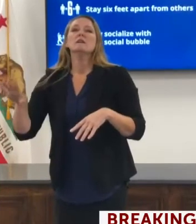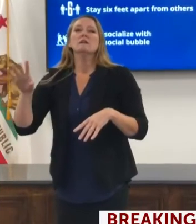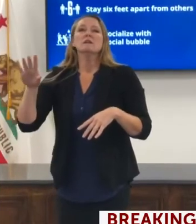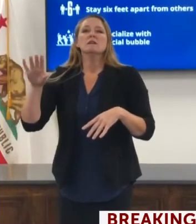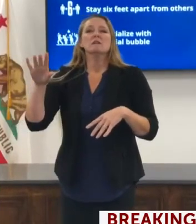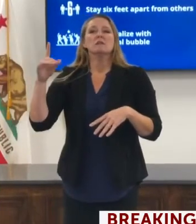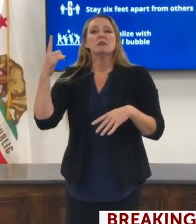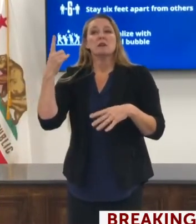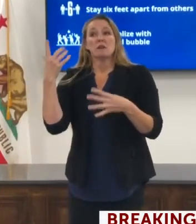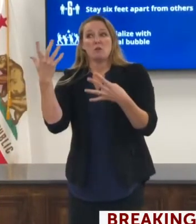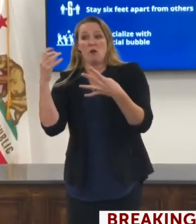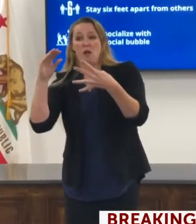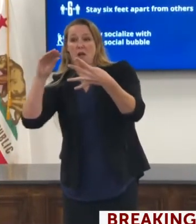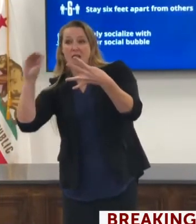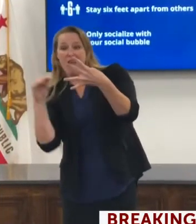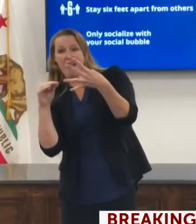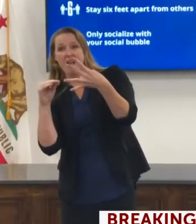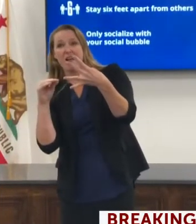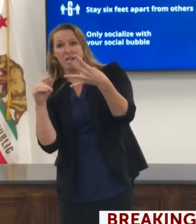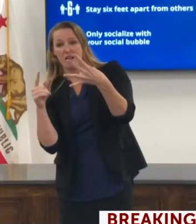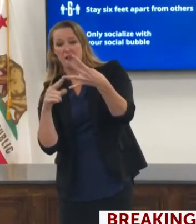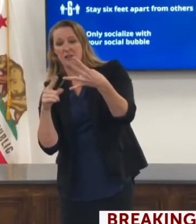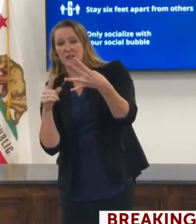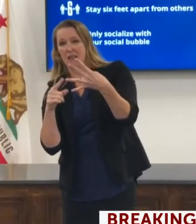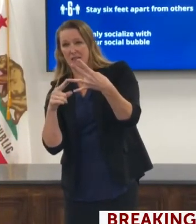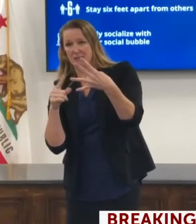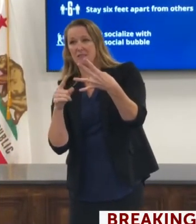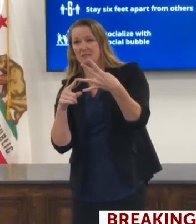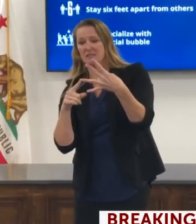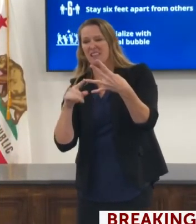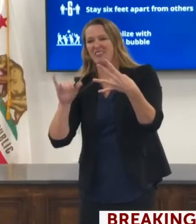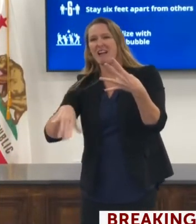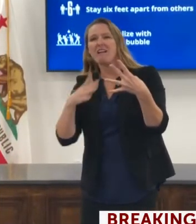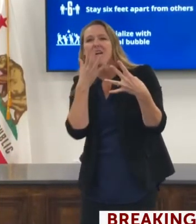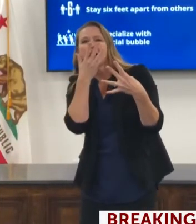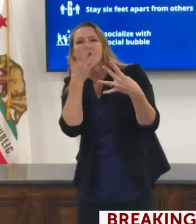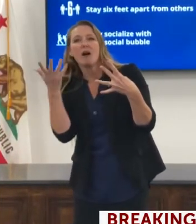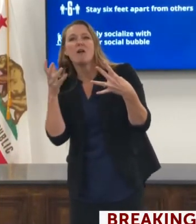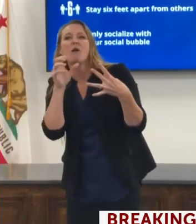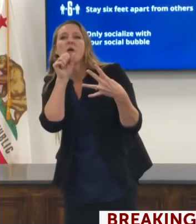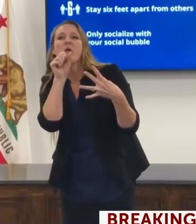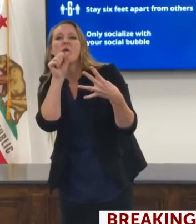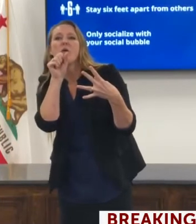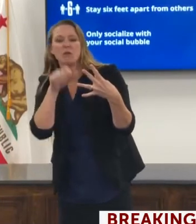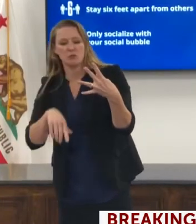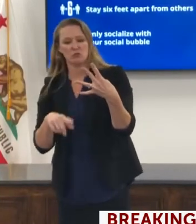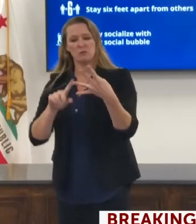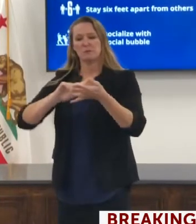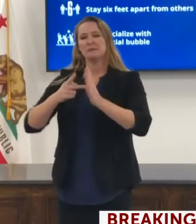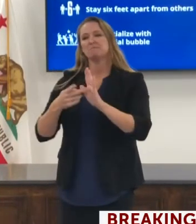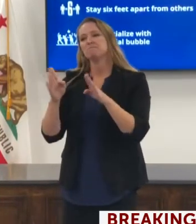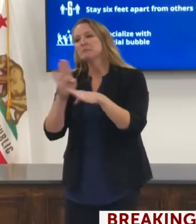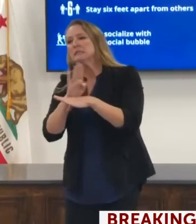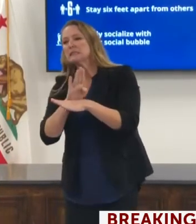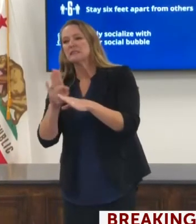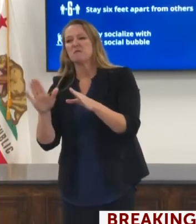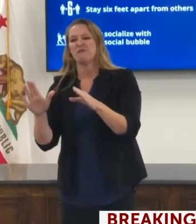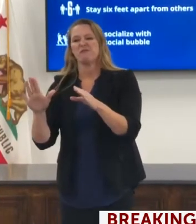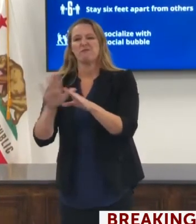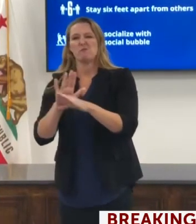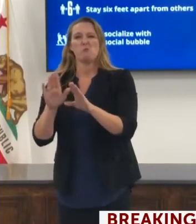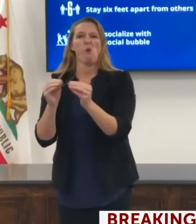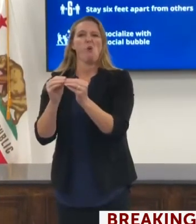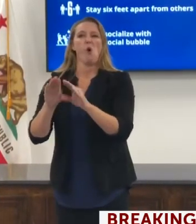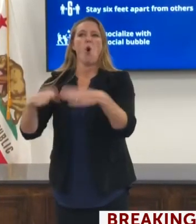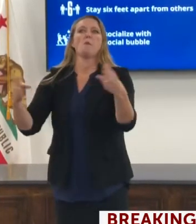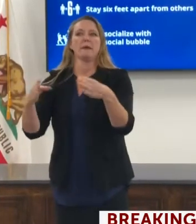In order to get to the next tier, which would be orange, and allow our businesses to open more fully, we have to bring